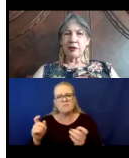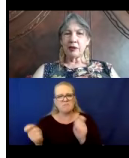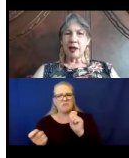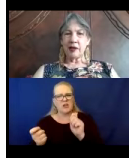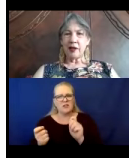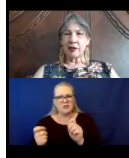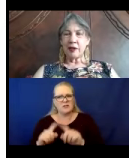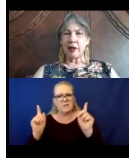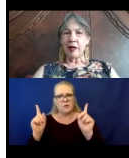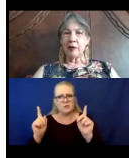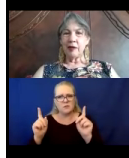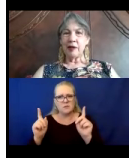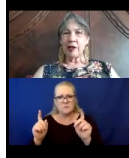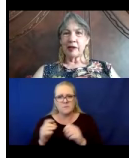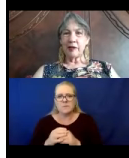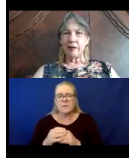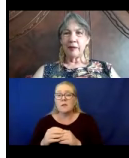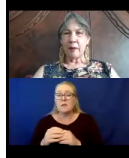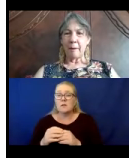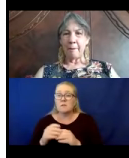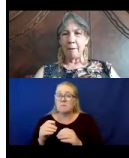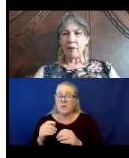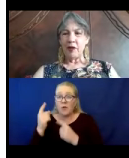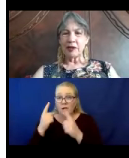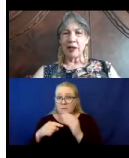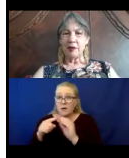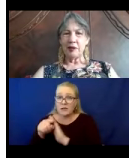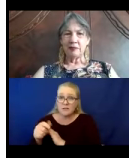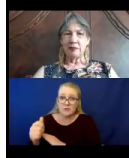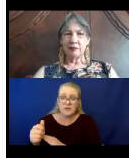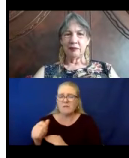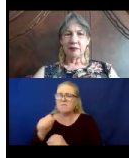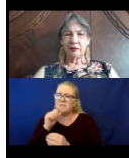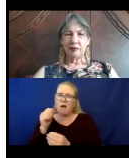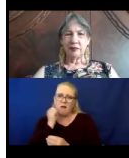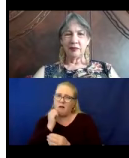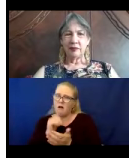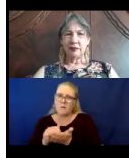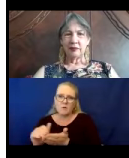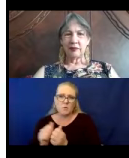and suicidal thoughts are uncommon with dementia. Next slide, please.